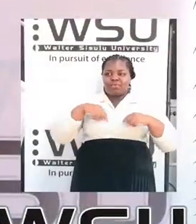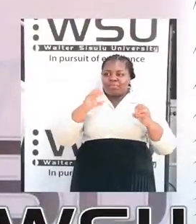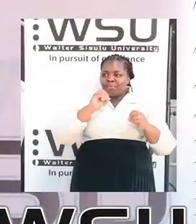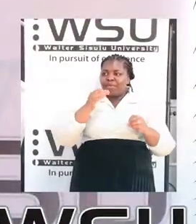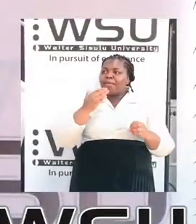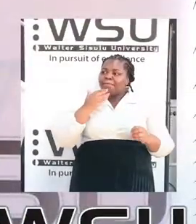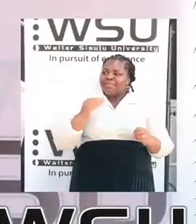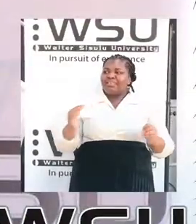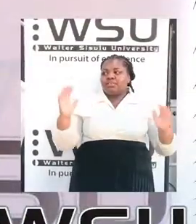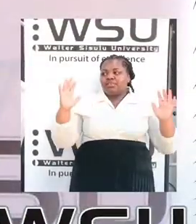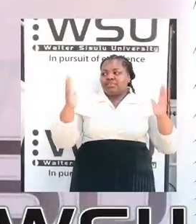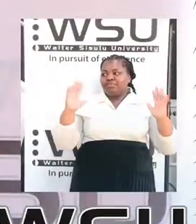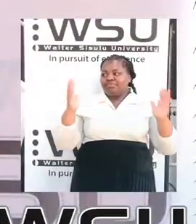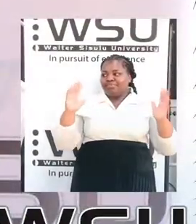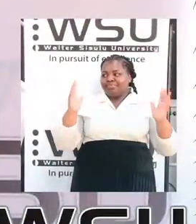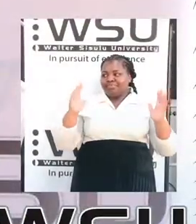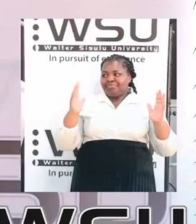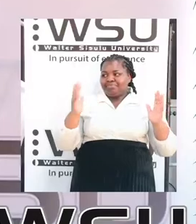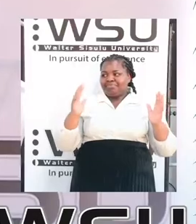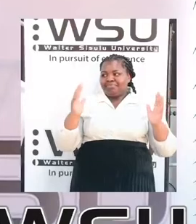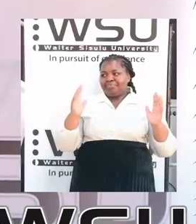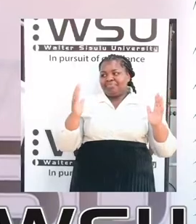ngicela lisifahlela manje.